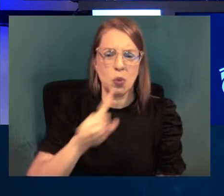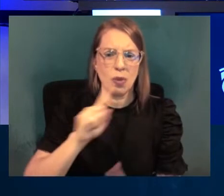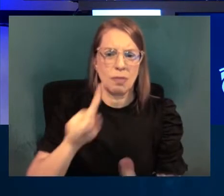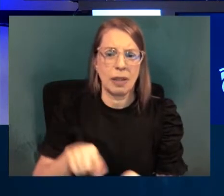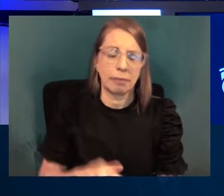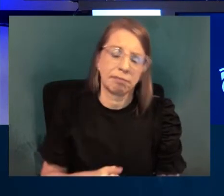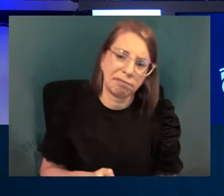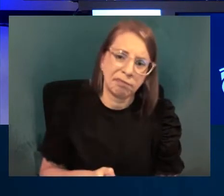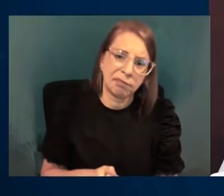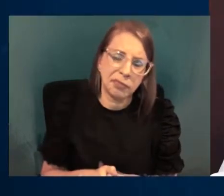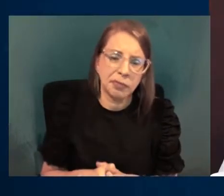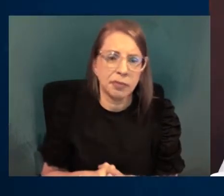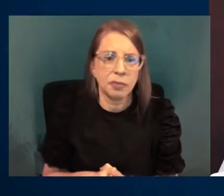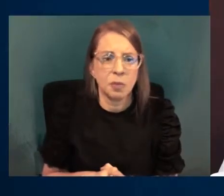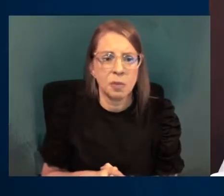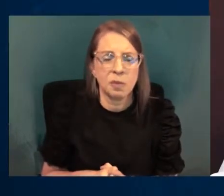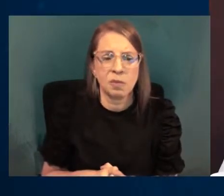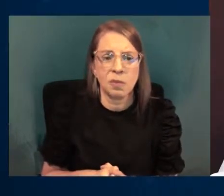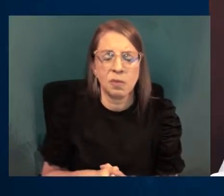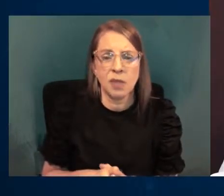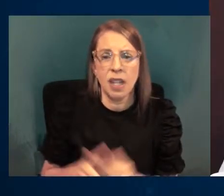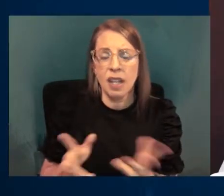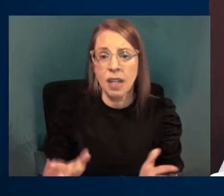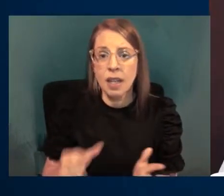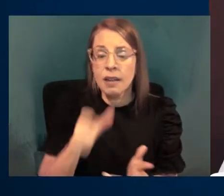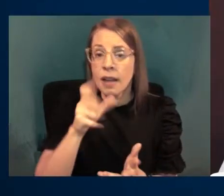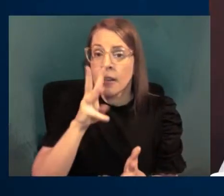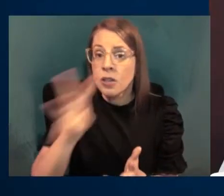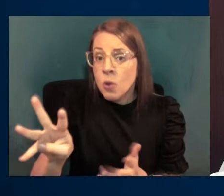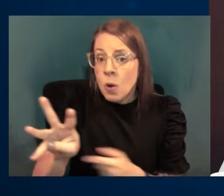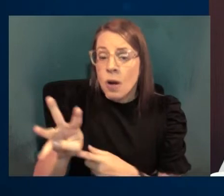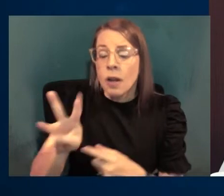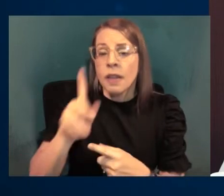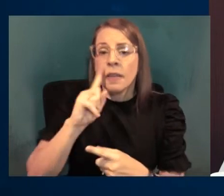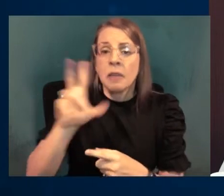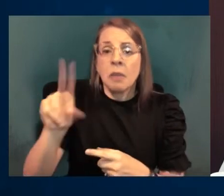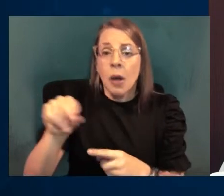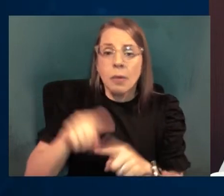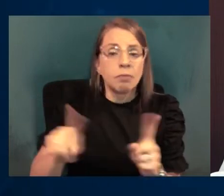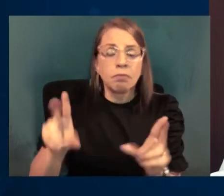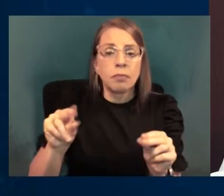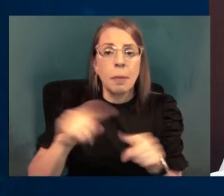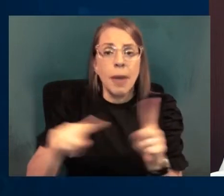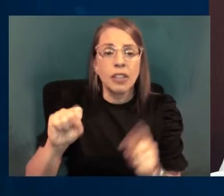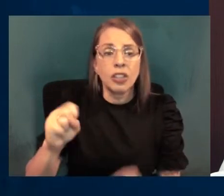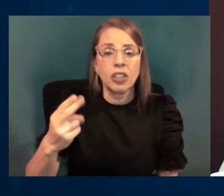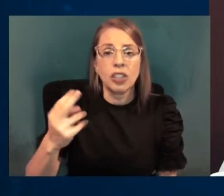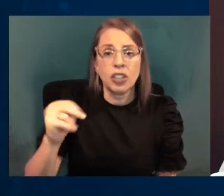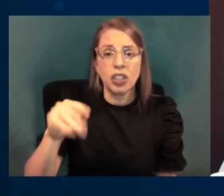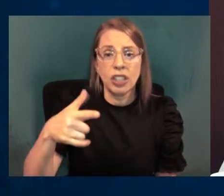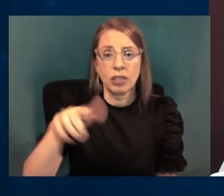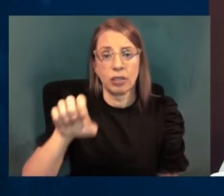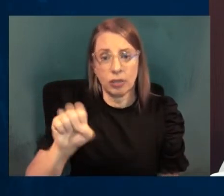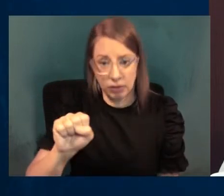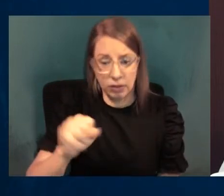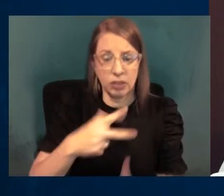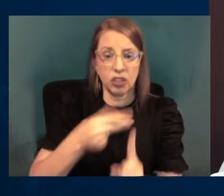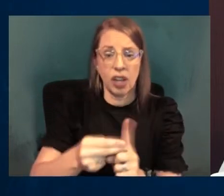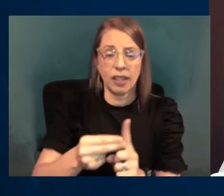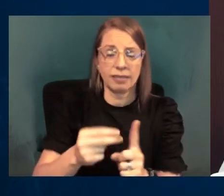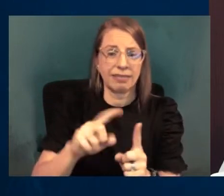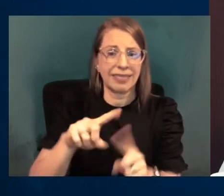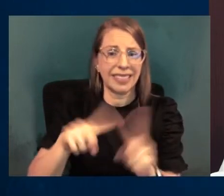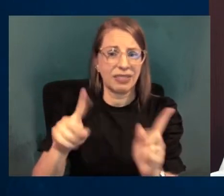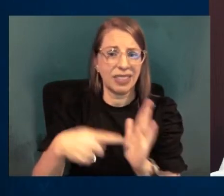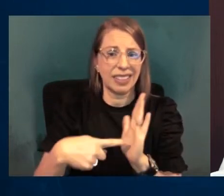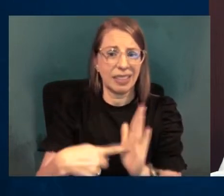certainly we're not going to discount anything, but and people from the shingle shot get all sorts of symptoms and other shots as well, so I don't know it's unique,